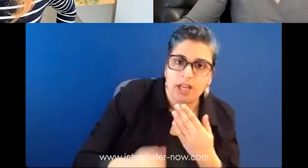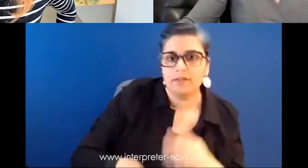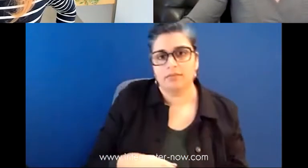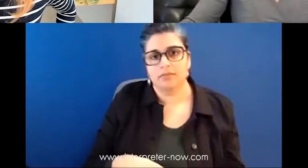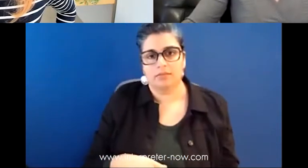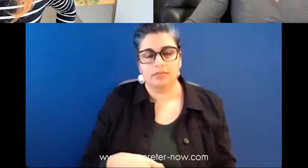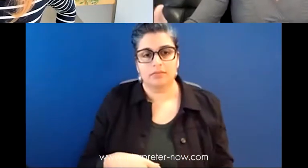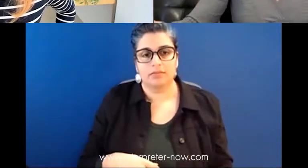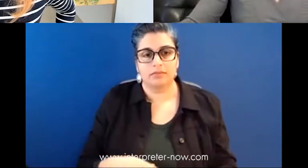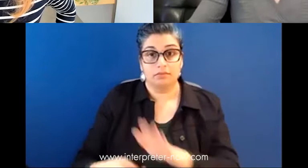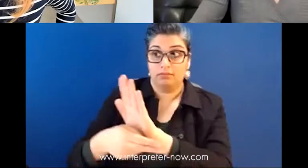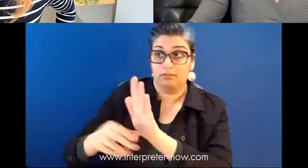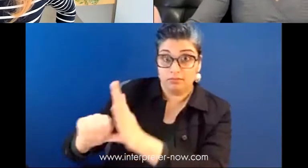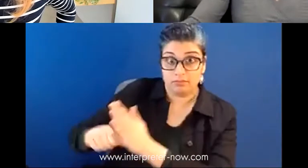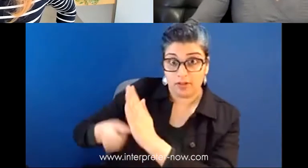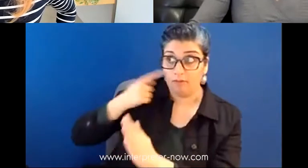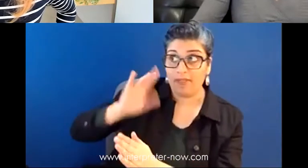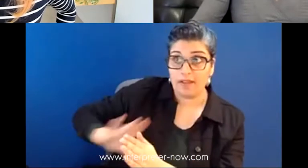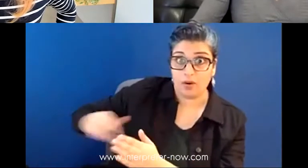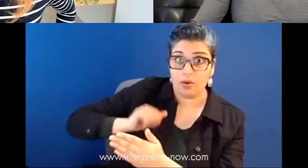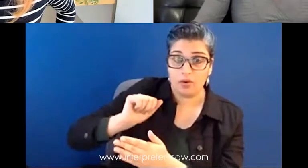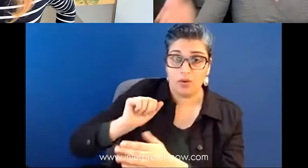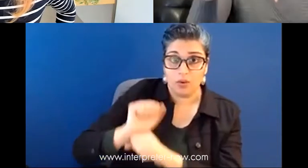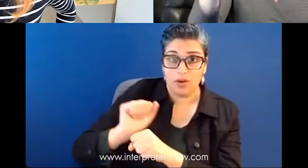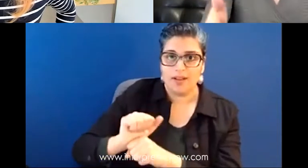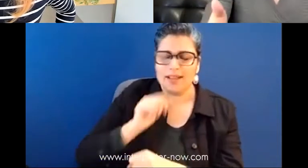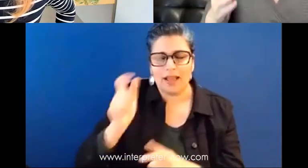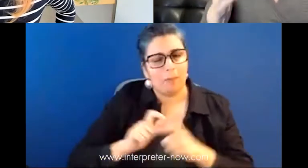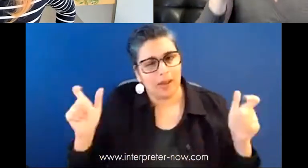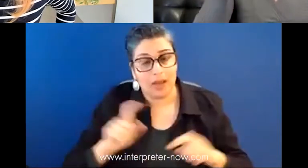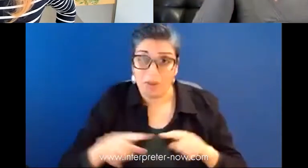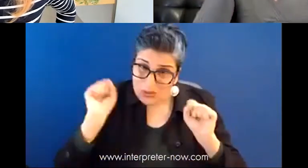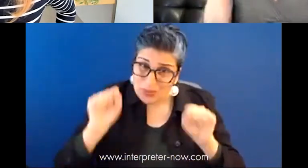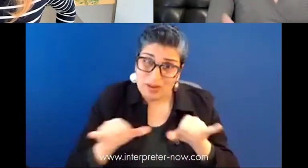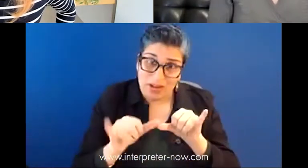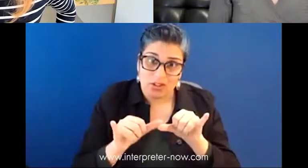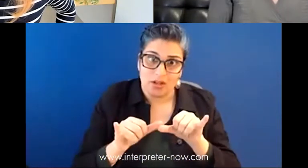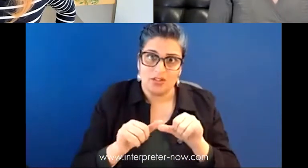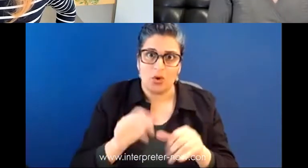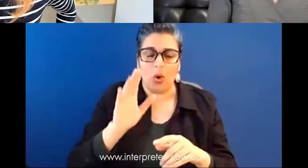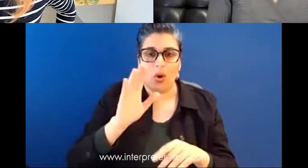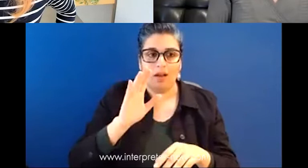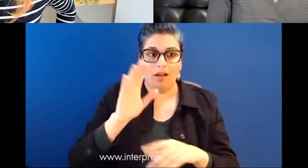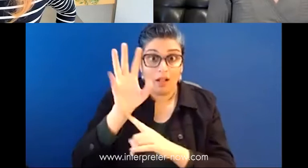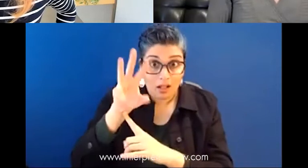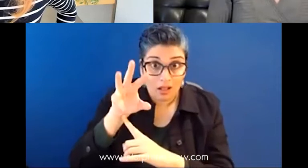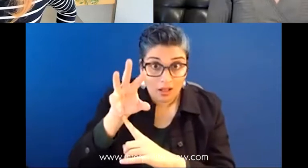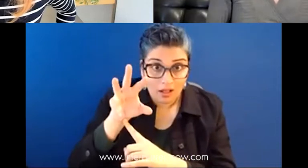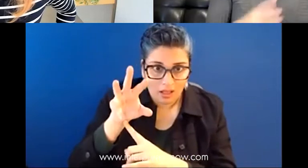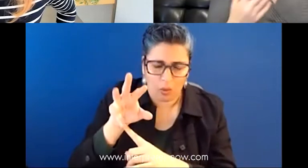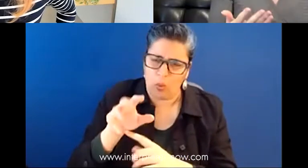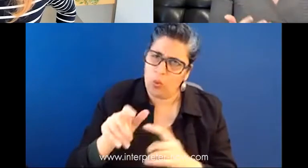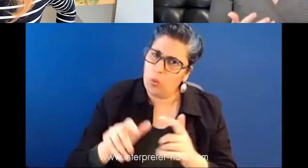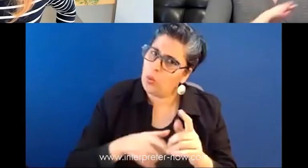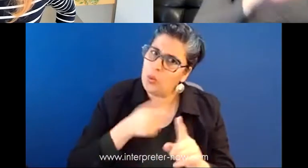highlighted for their work. It's not a huge effect, but it's measurable. On a camera, it's an enormous effect. And